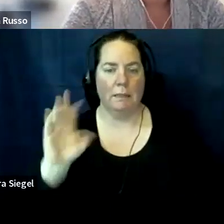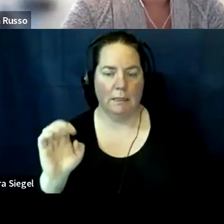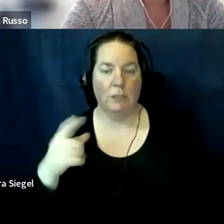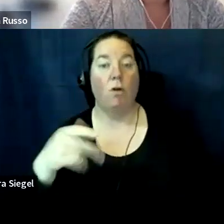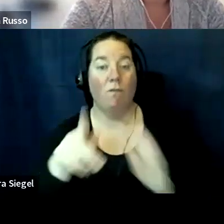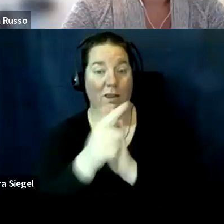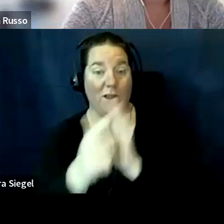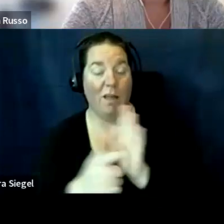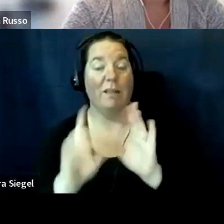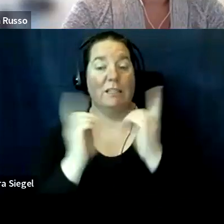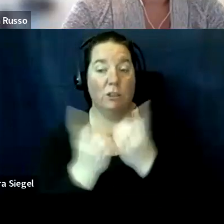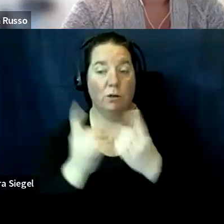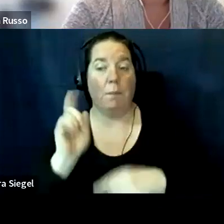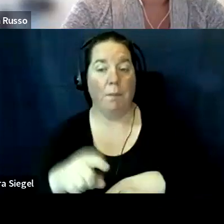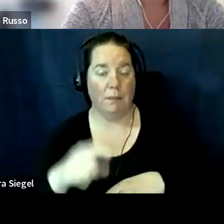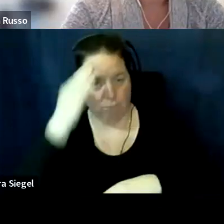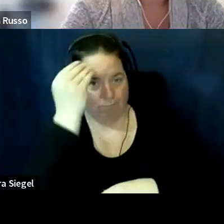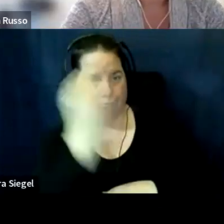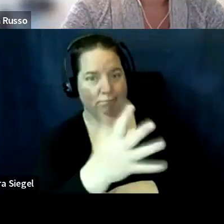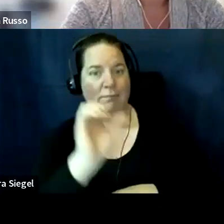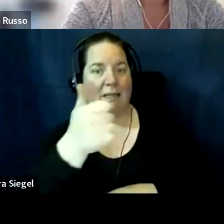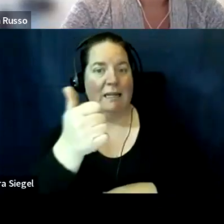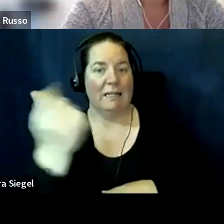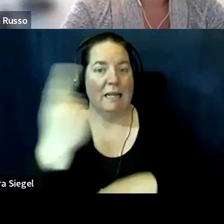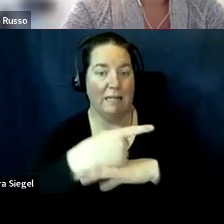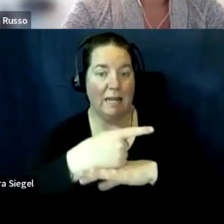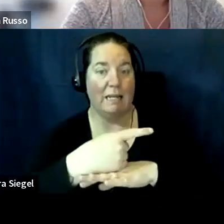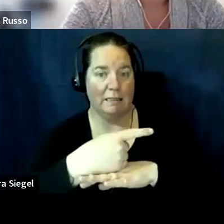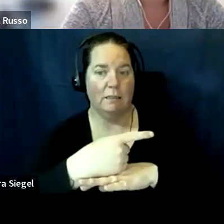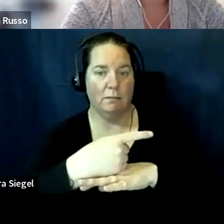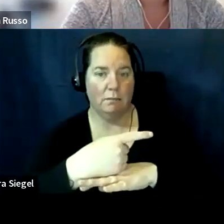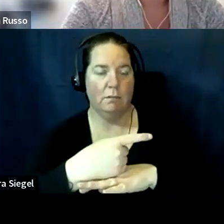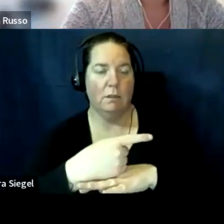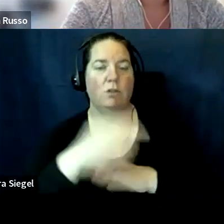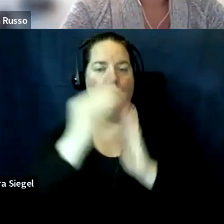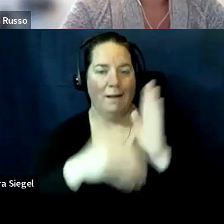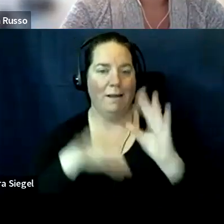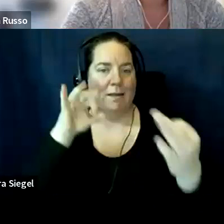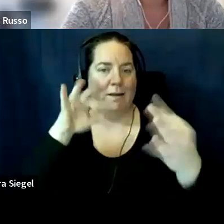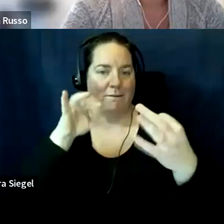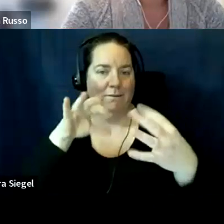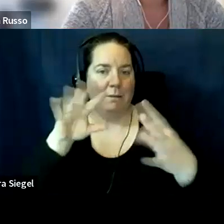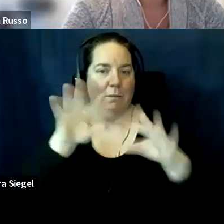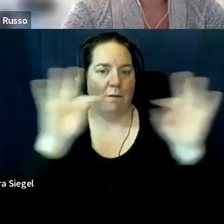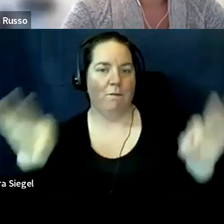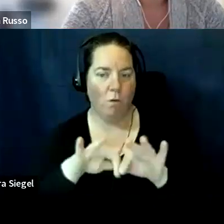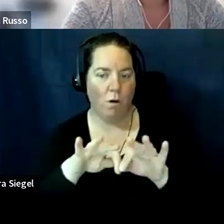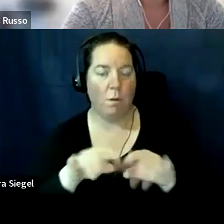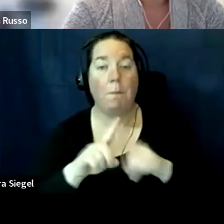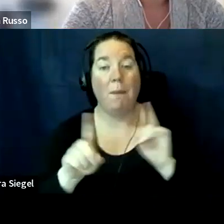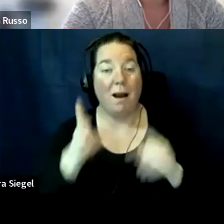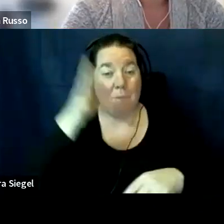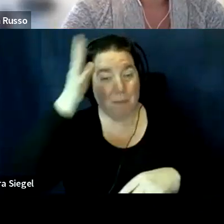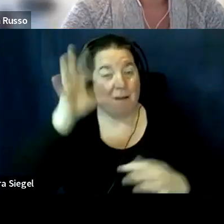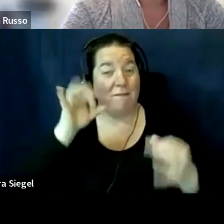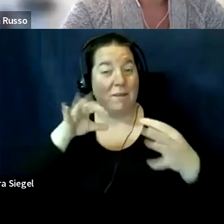district is required to give parents 10 days to fill out the feedback form for it to be incorporated into the IEP. However, parent feedback really should